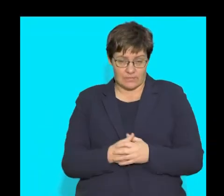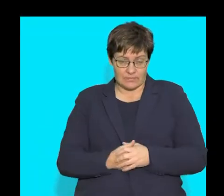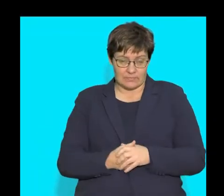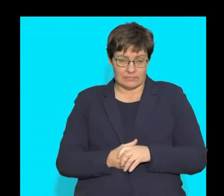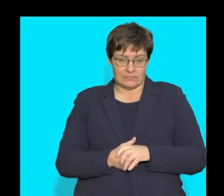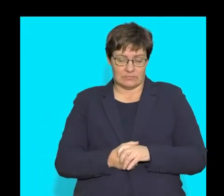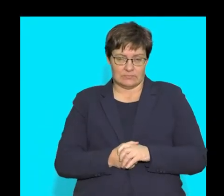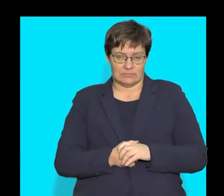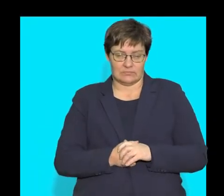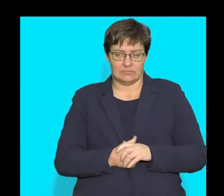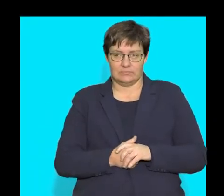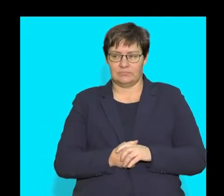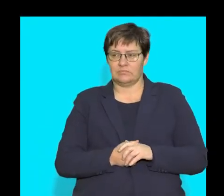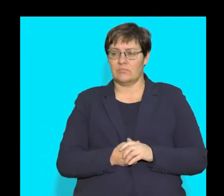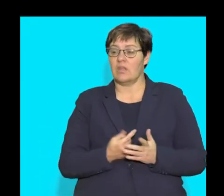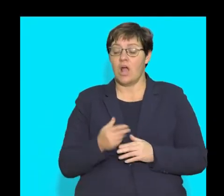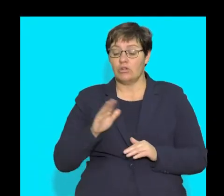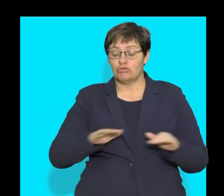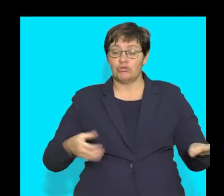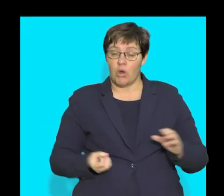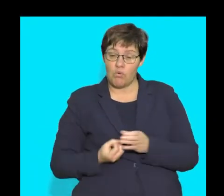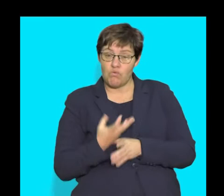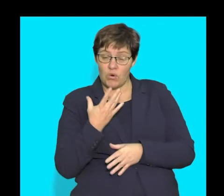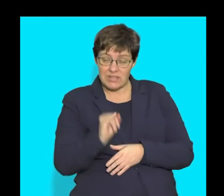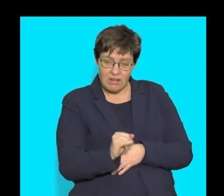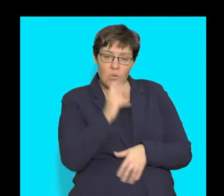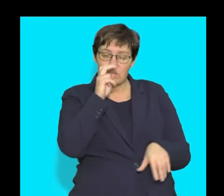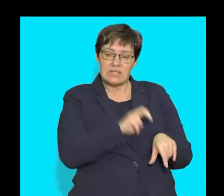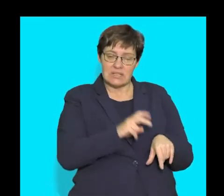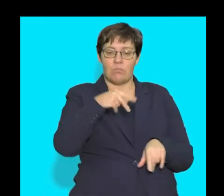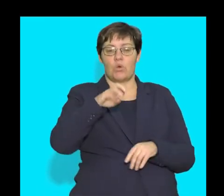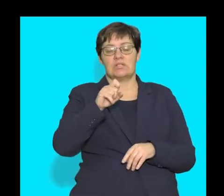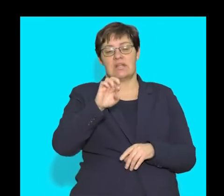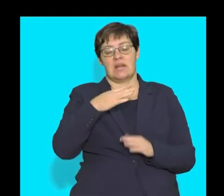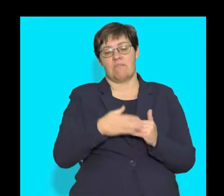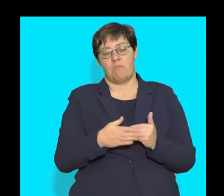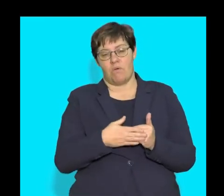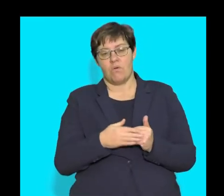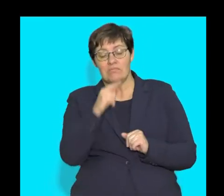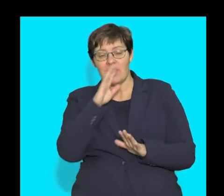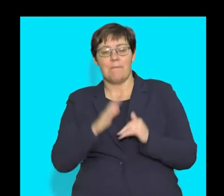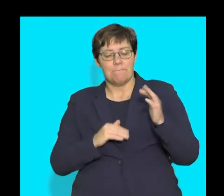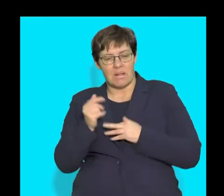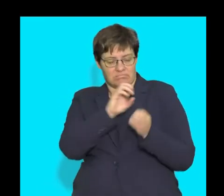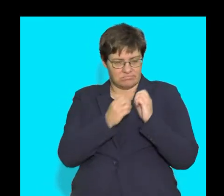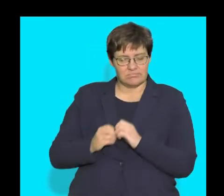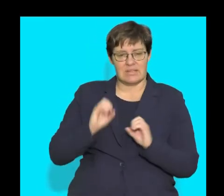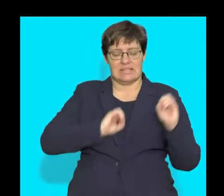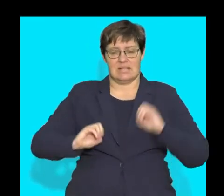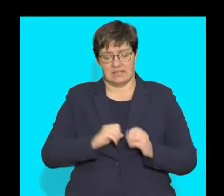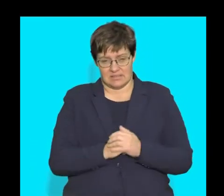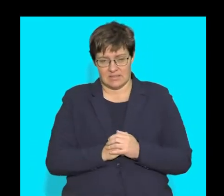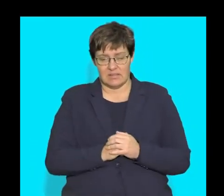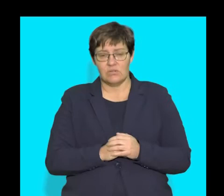Okay, so for example, growing children need more protein, and that protein is important to build and repair cells.